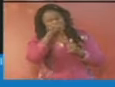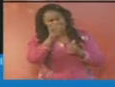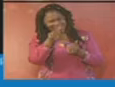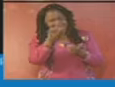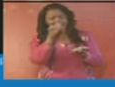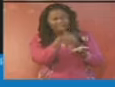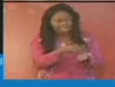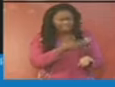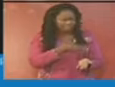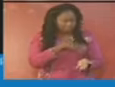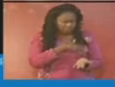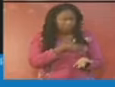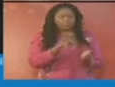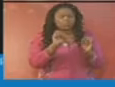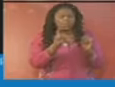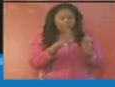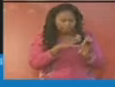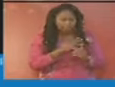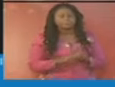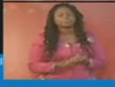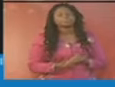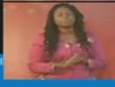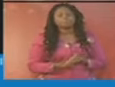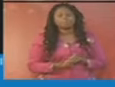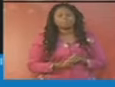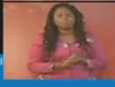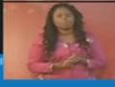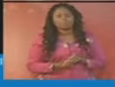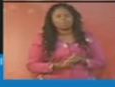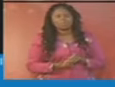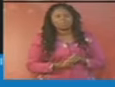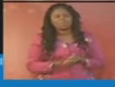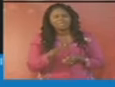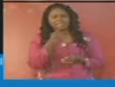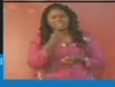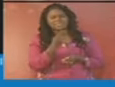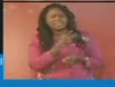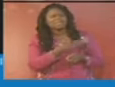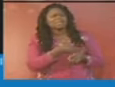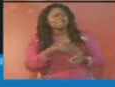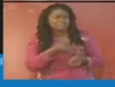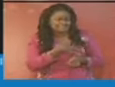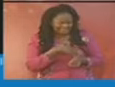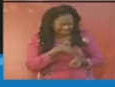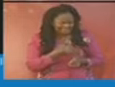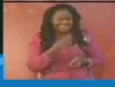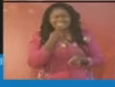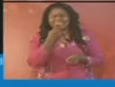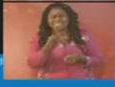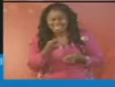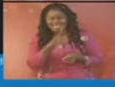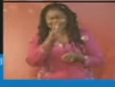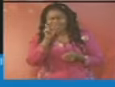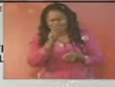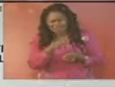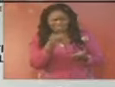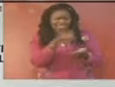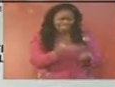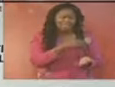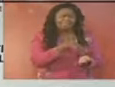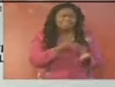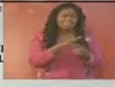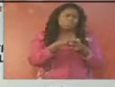in the media, we have questions more of the policy. Just repeat the question. Repeat the question.